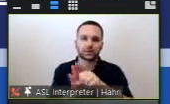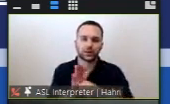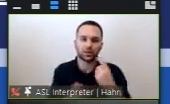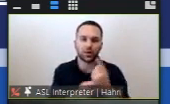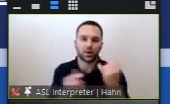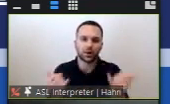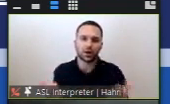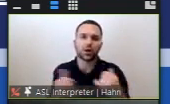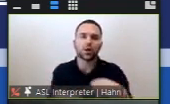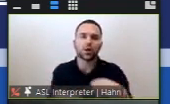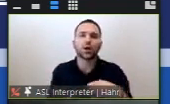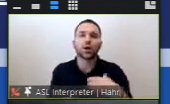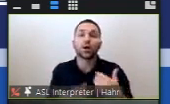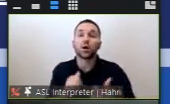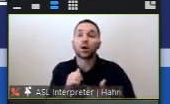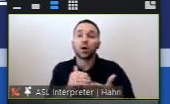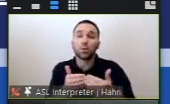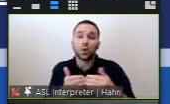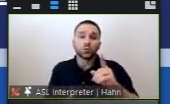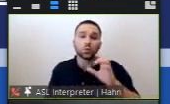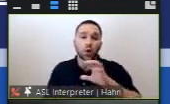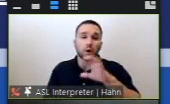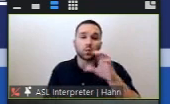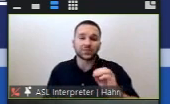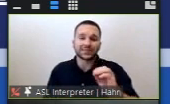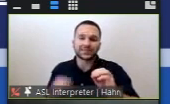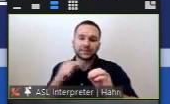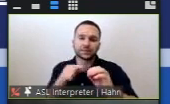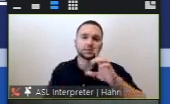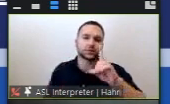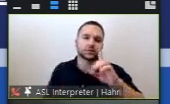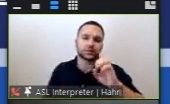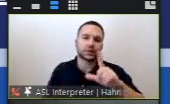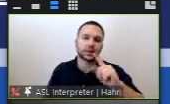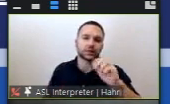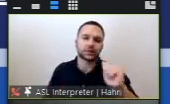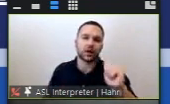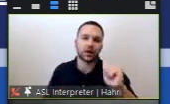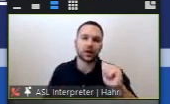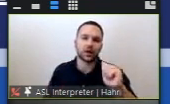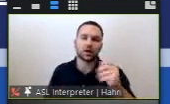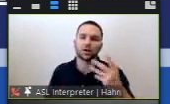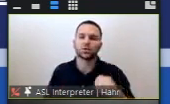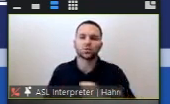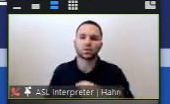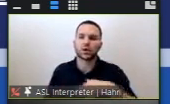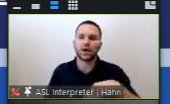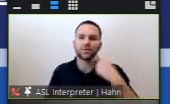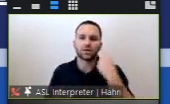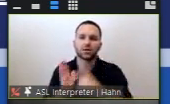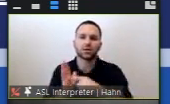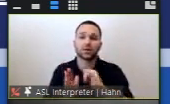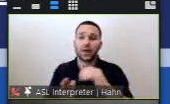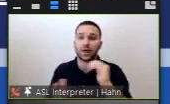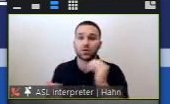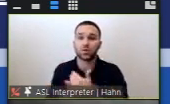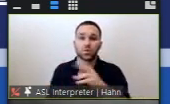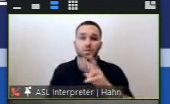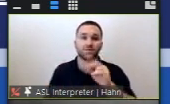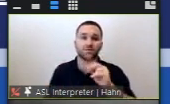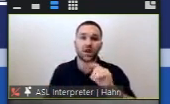of what we're seeing in the state right now is the Delta variant. So we really haven't seen the Mu variant take off in the state at this point.